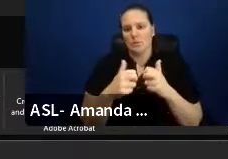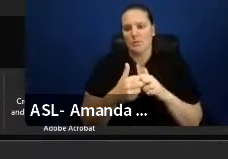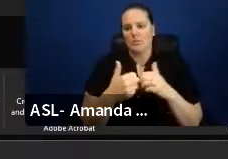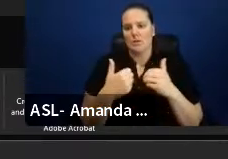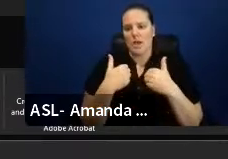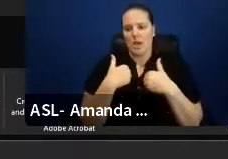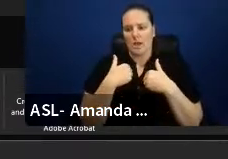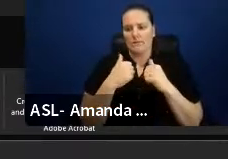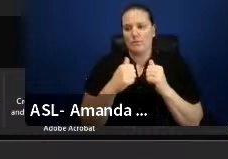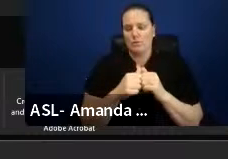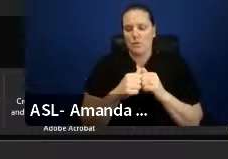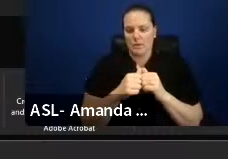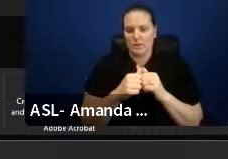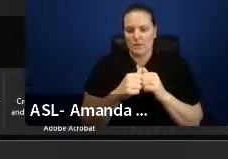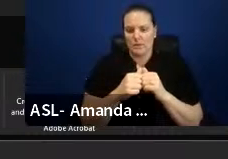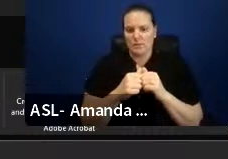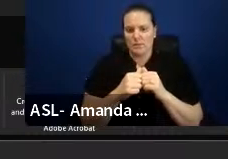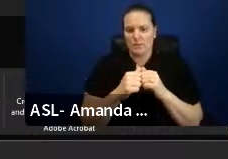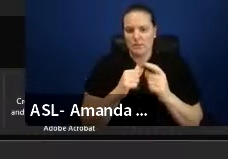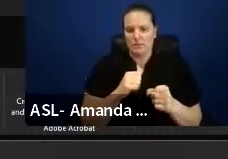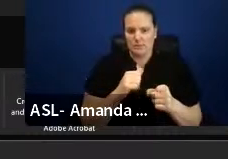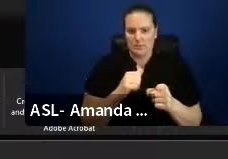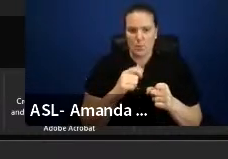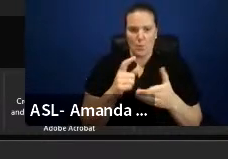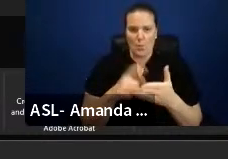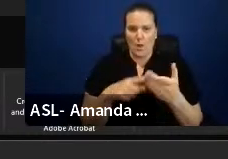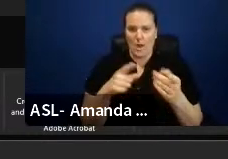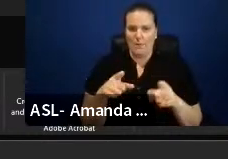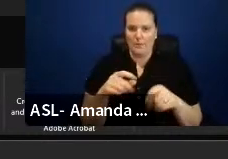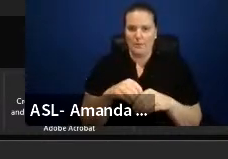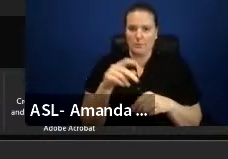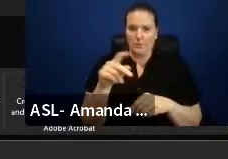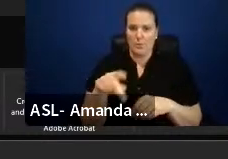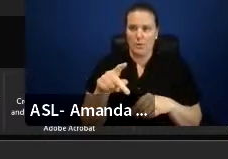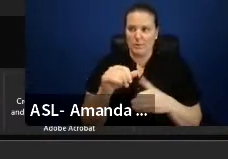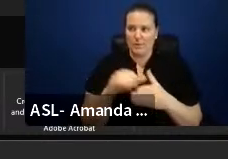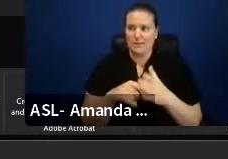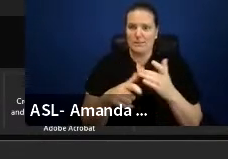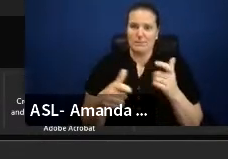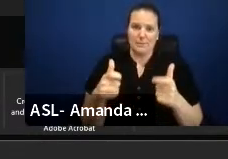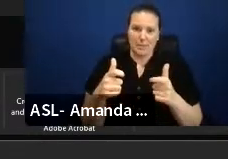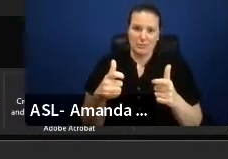with Portland, with what happened in Portland with the major public